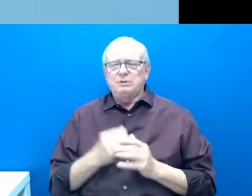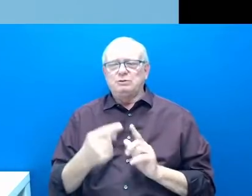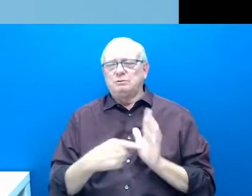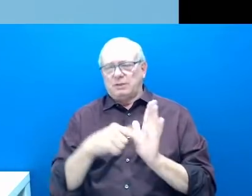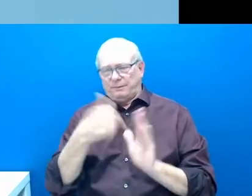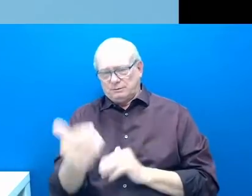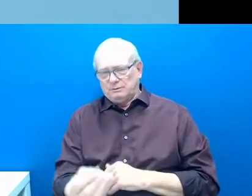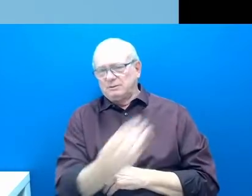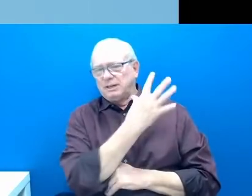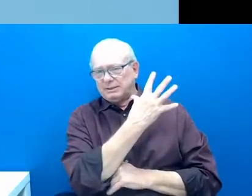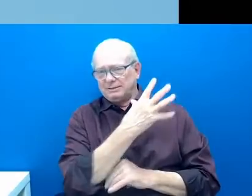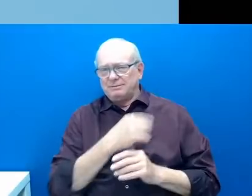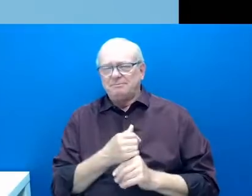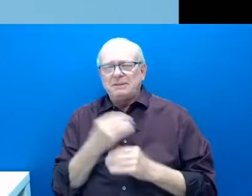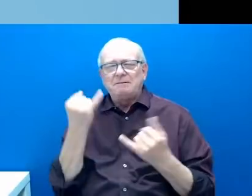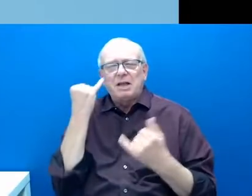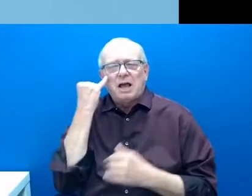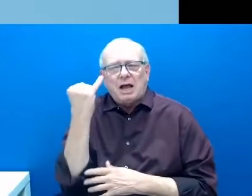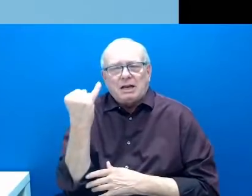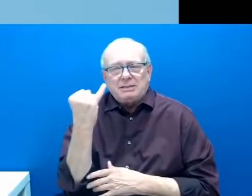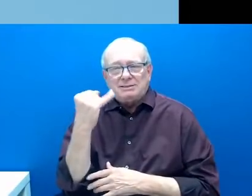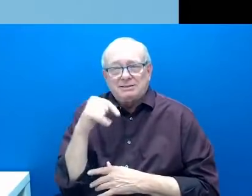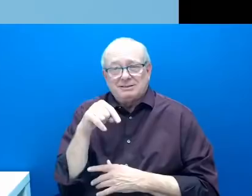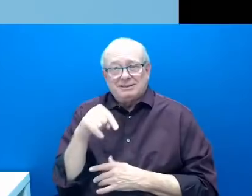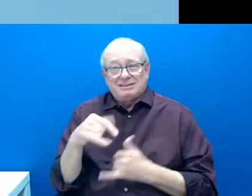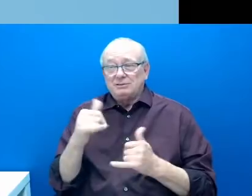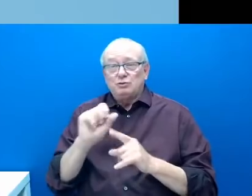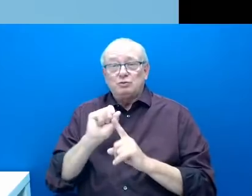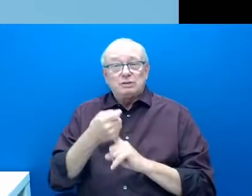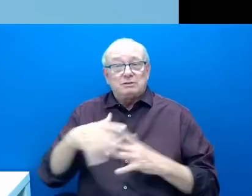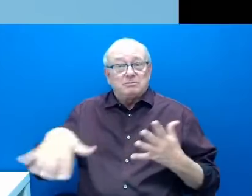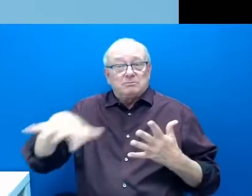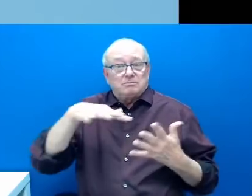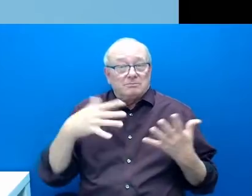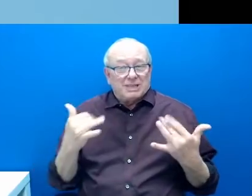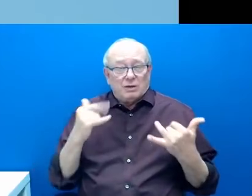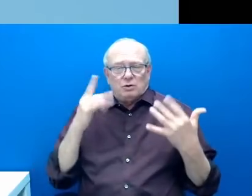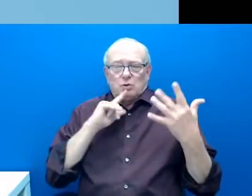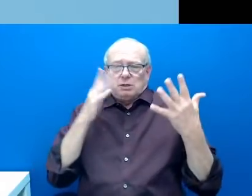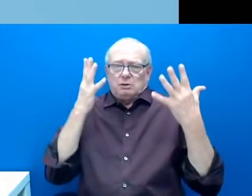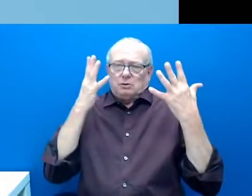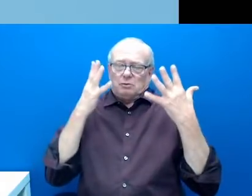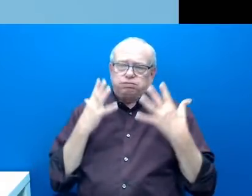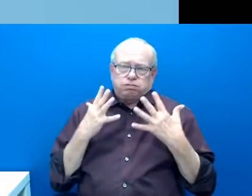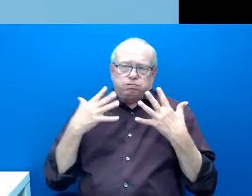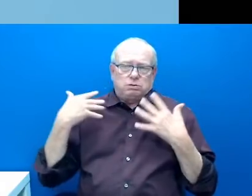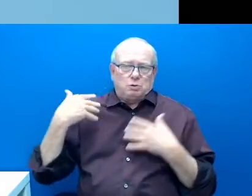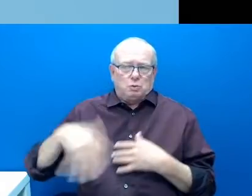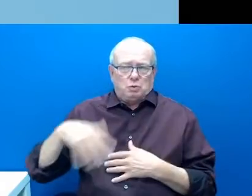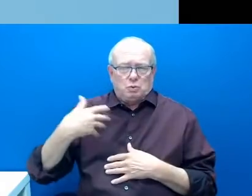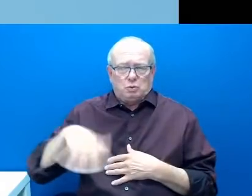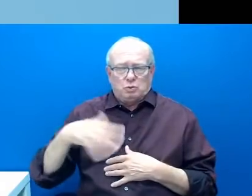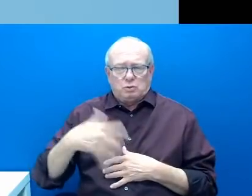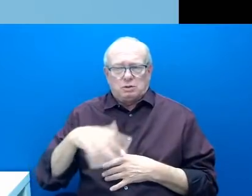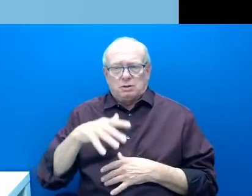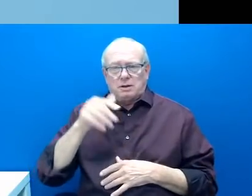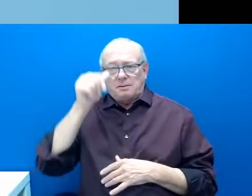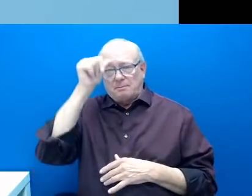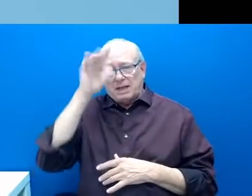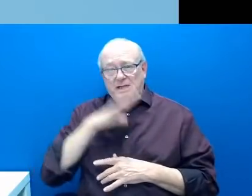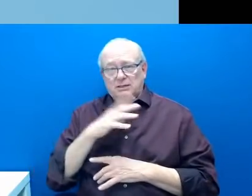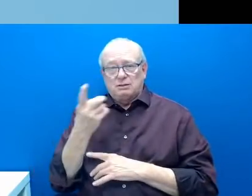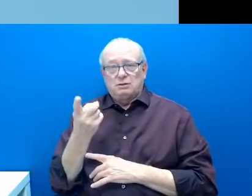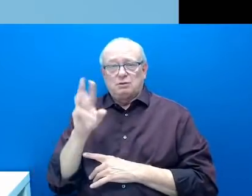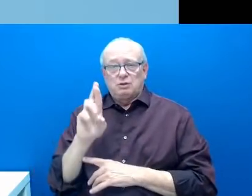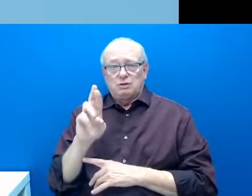So just to give you an idea of how grim this is, I certainly couldn't say it better than Dr. Ron Briggsbaugh,